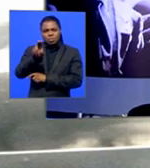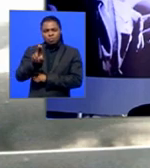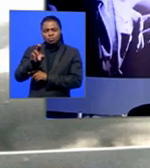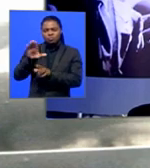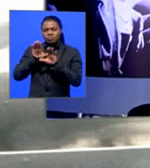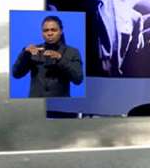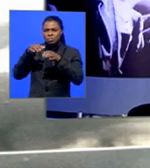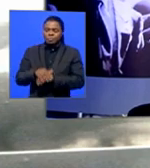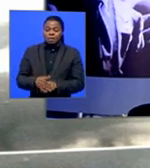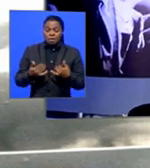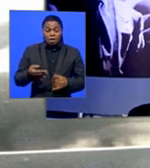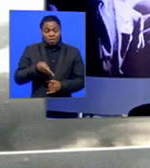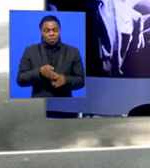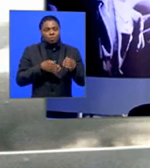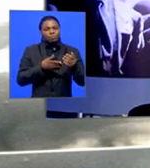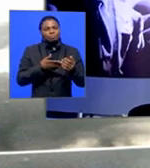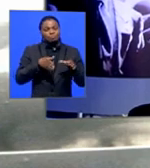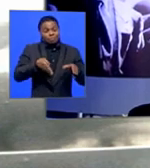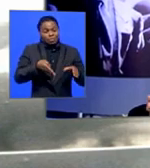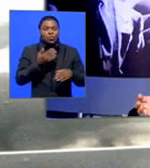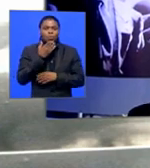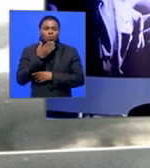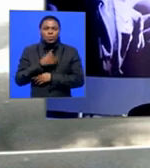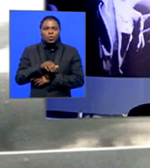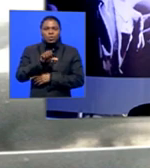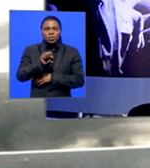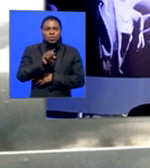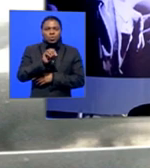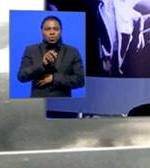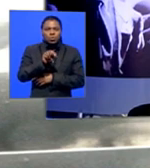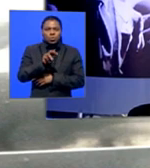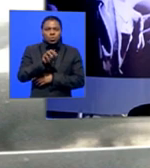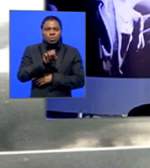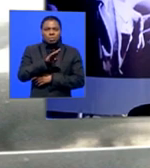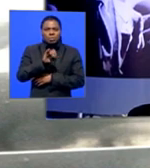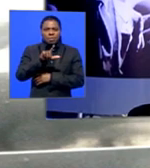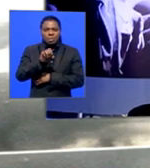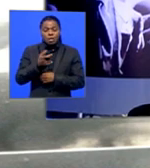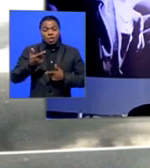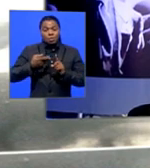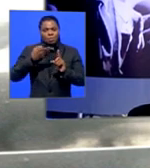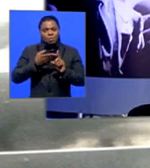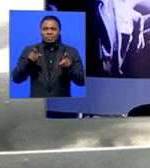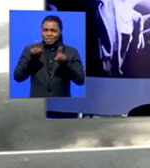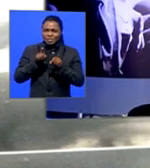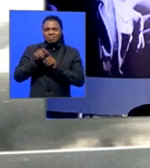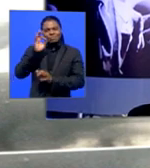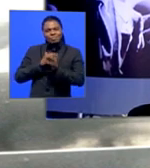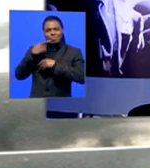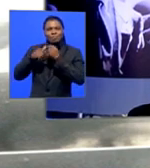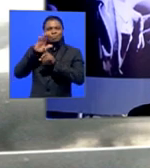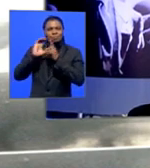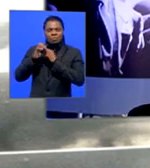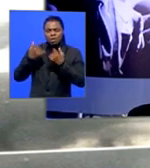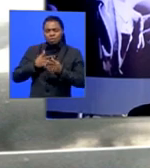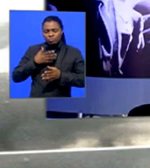got Advocate Sonwabile Mkachwa in studio with me, who's been doing exactly the same thing. And we sort of ended off our discussion, and we're going to